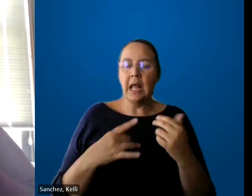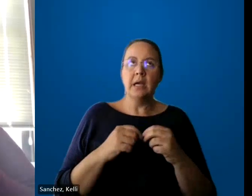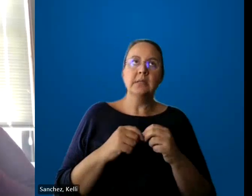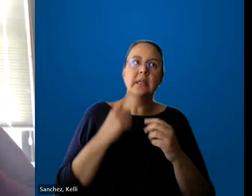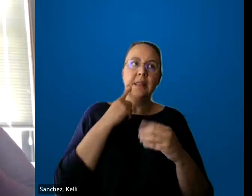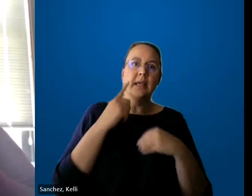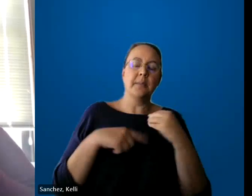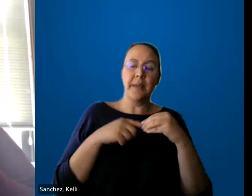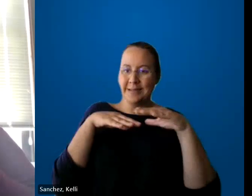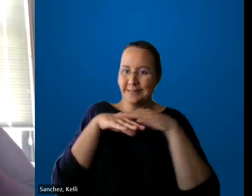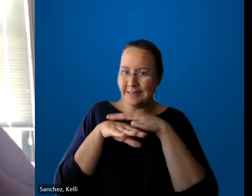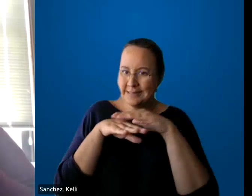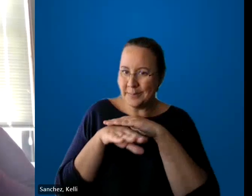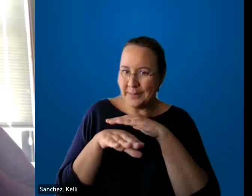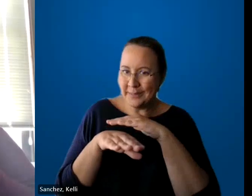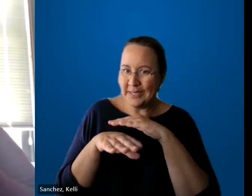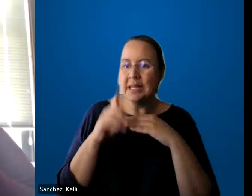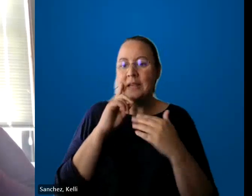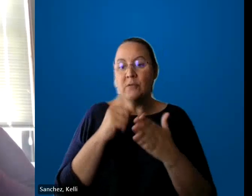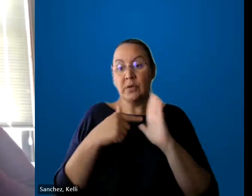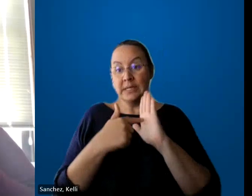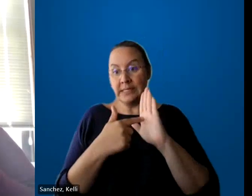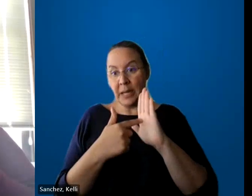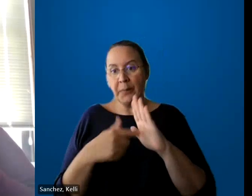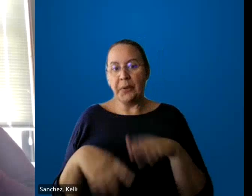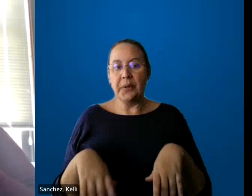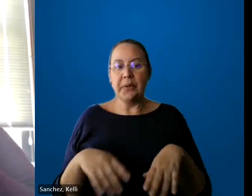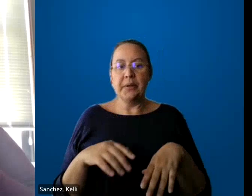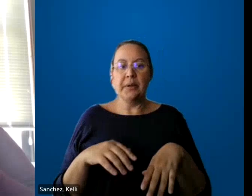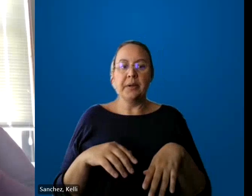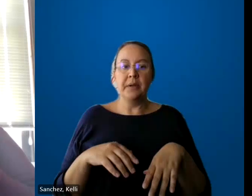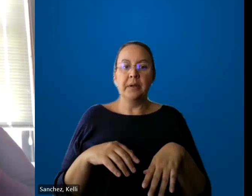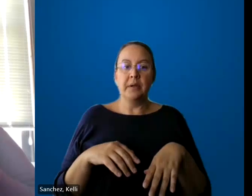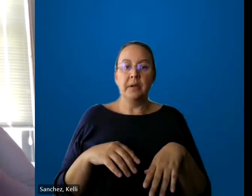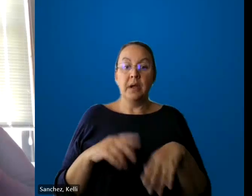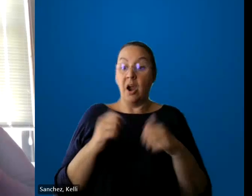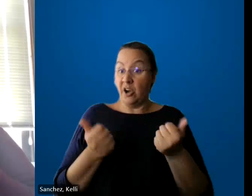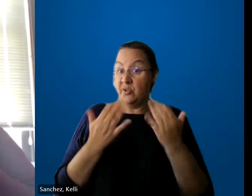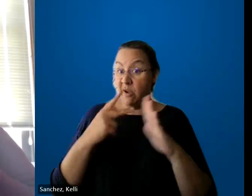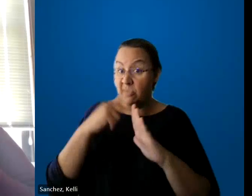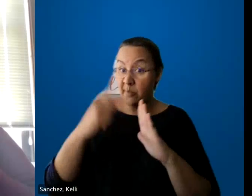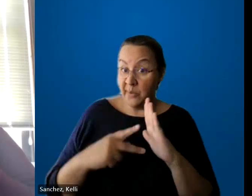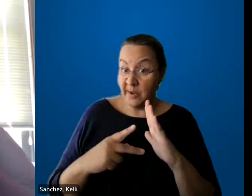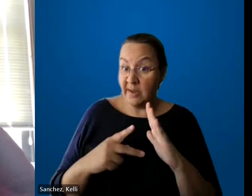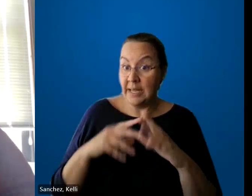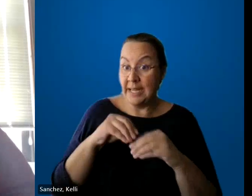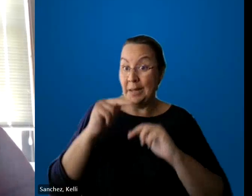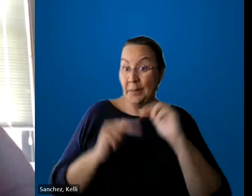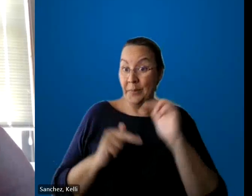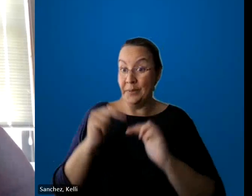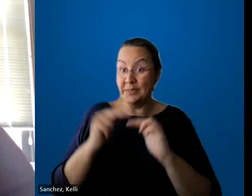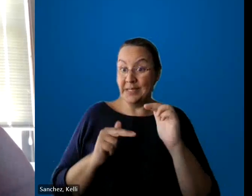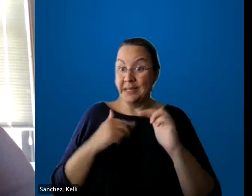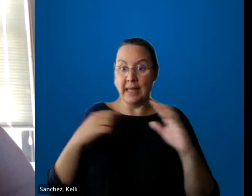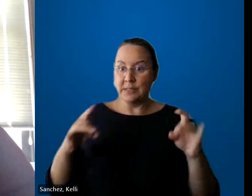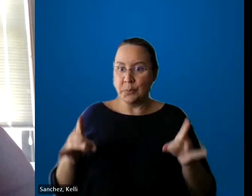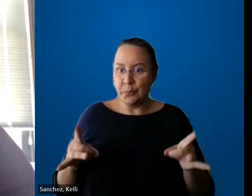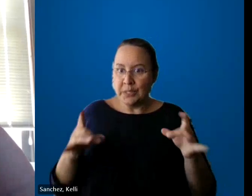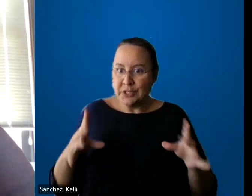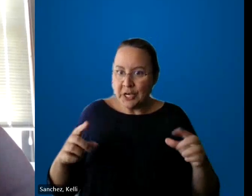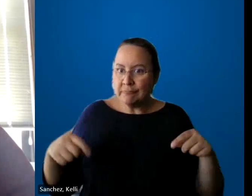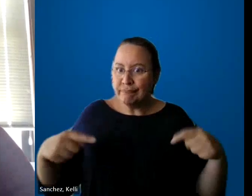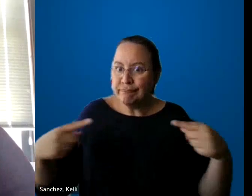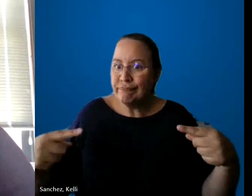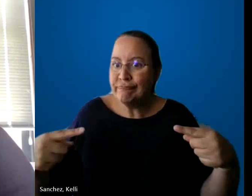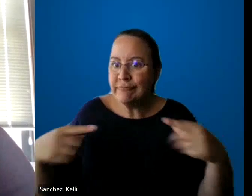about accessibility, right? For Mhm. example, are you offering programs in a building that's wheelchair accessible,